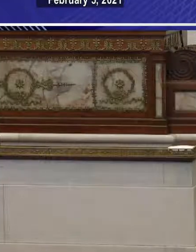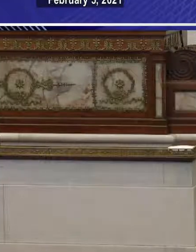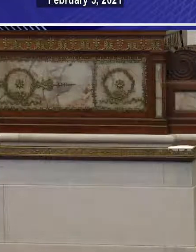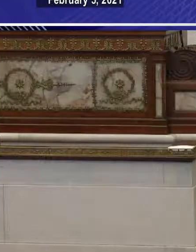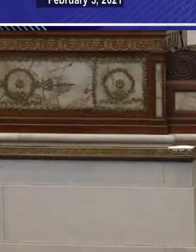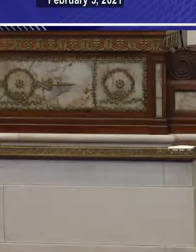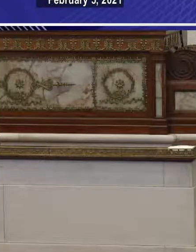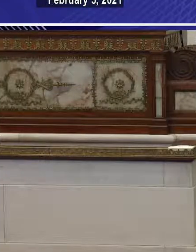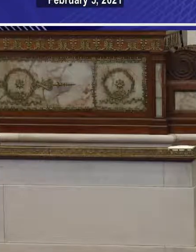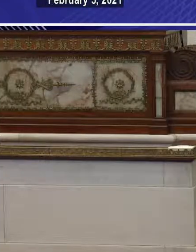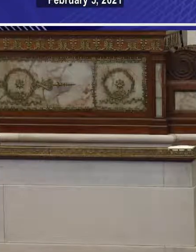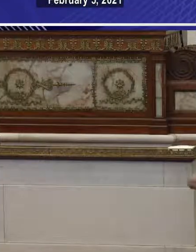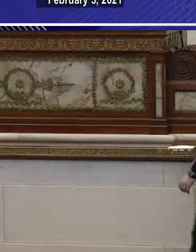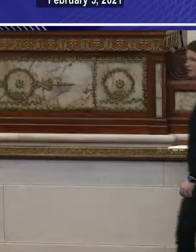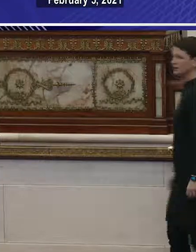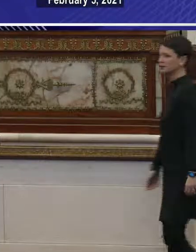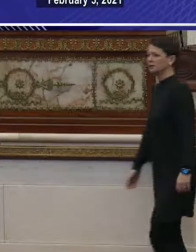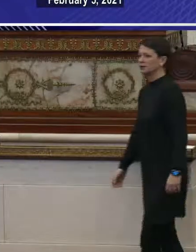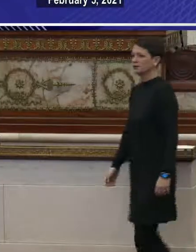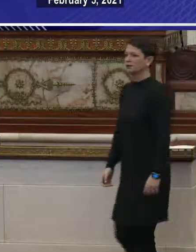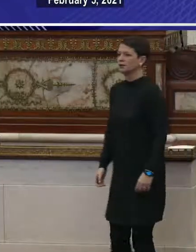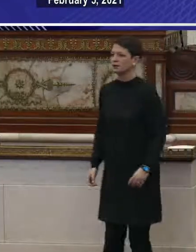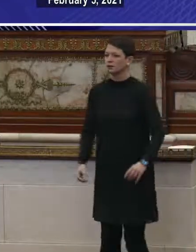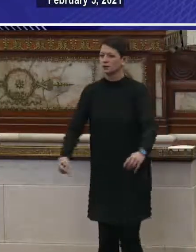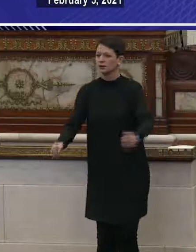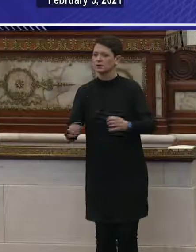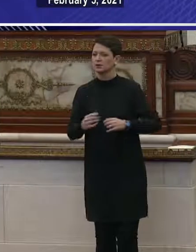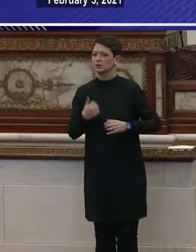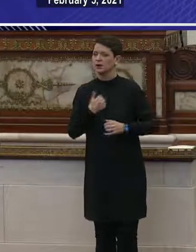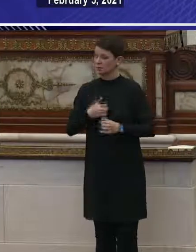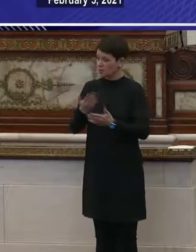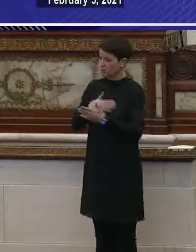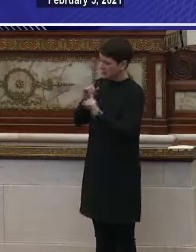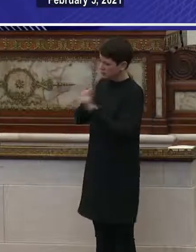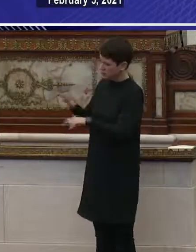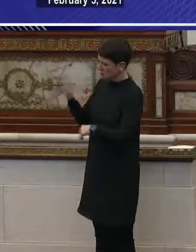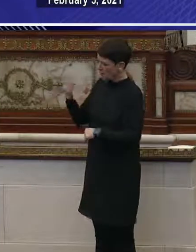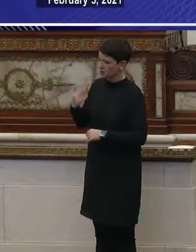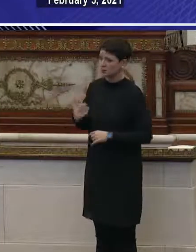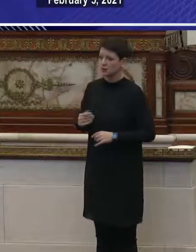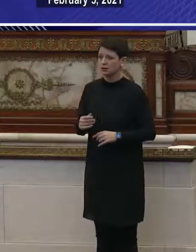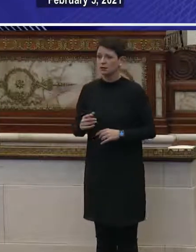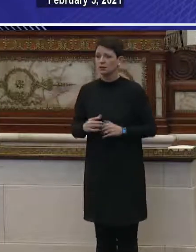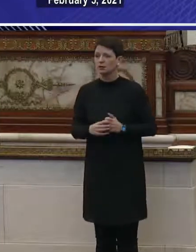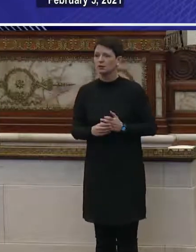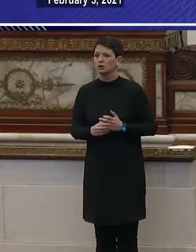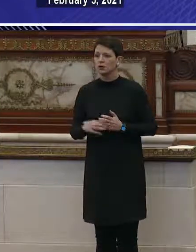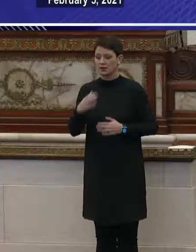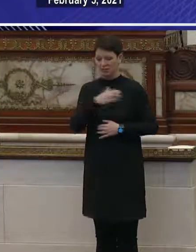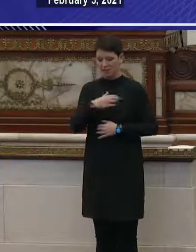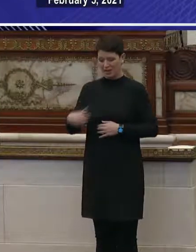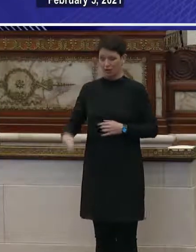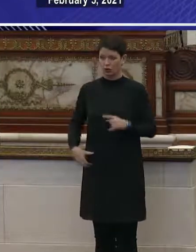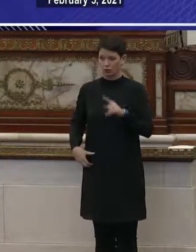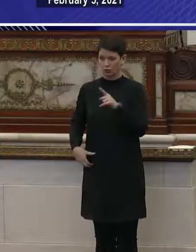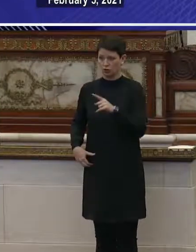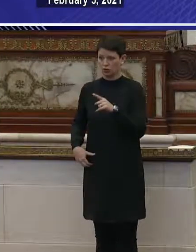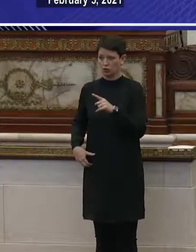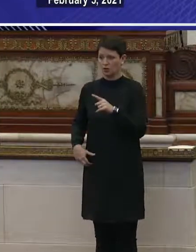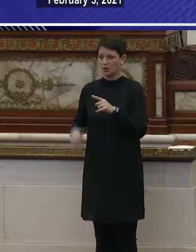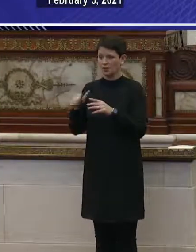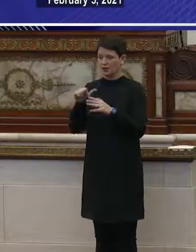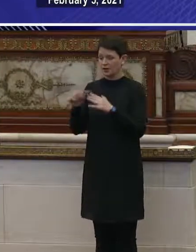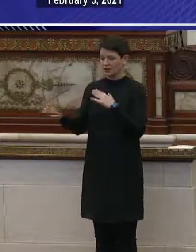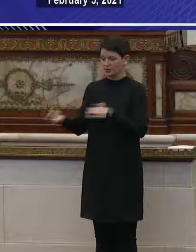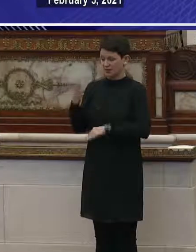So if I could respond. Yeah, certainly. I'm sorry, please respond. Certainly. The mayor, the letter the mayor sent me